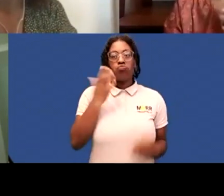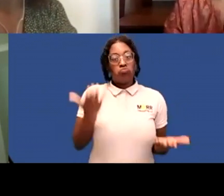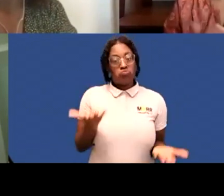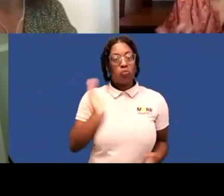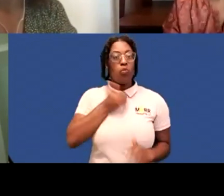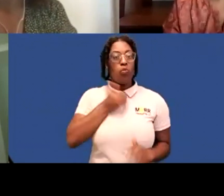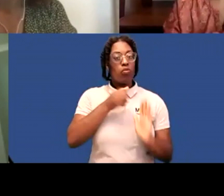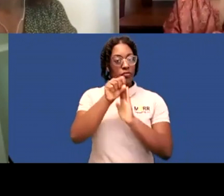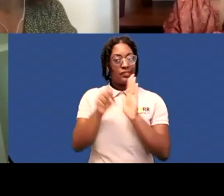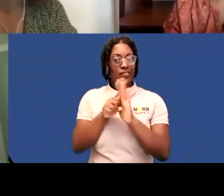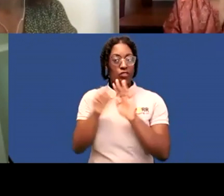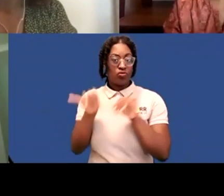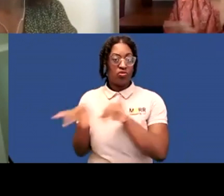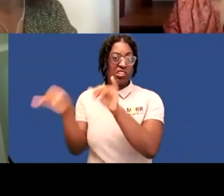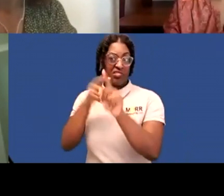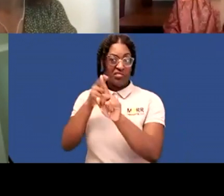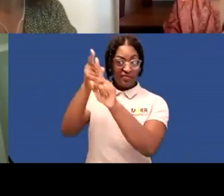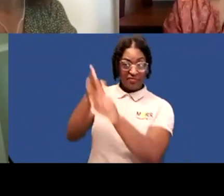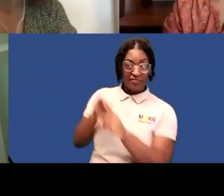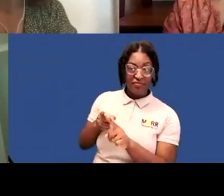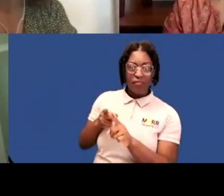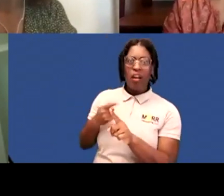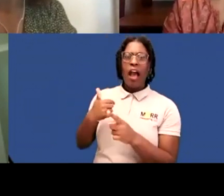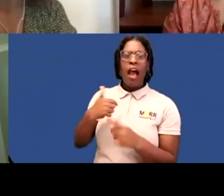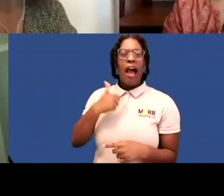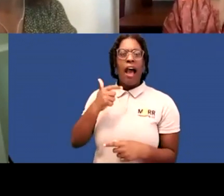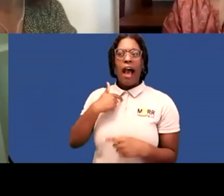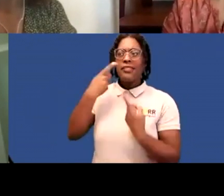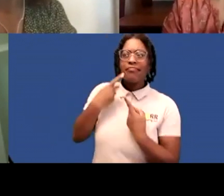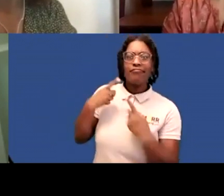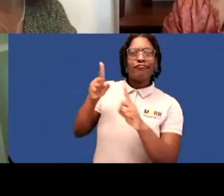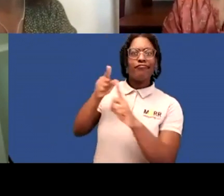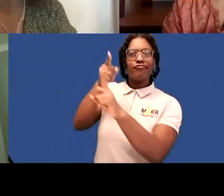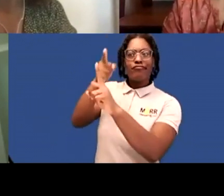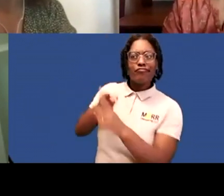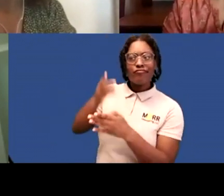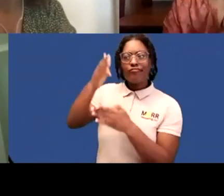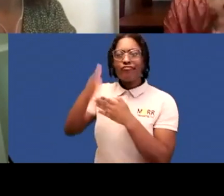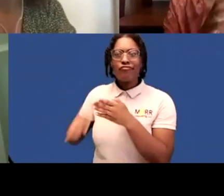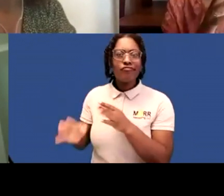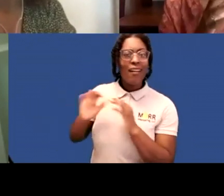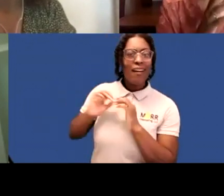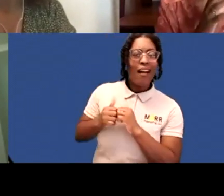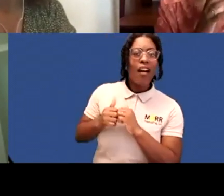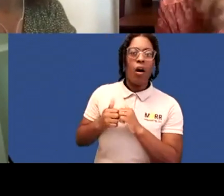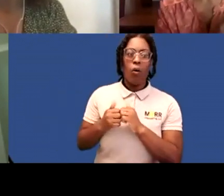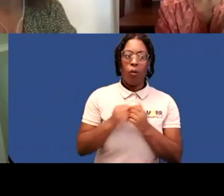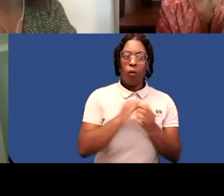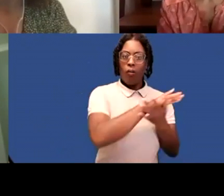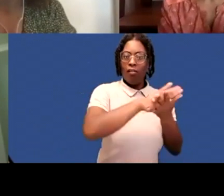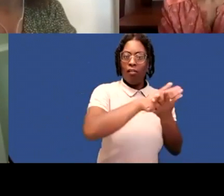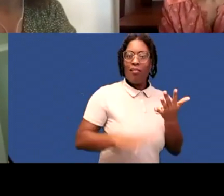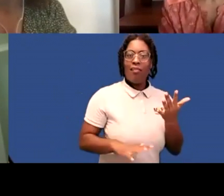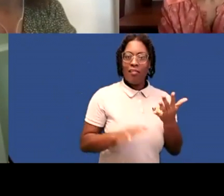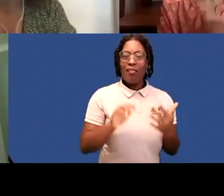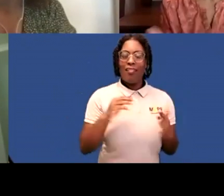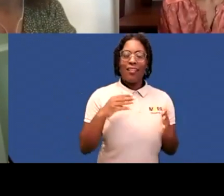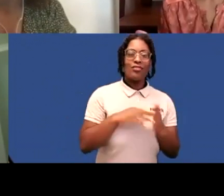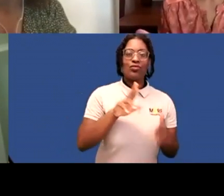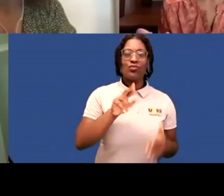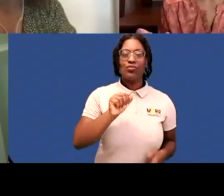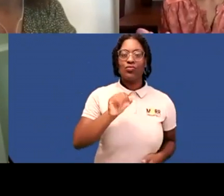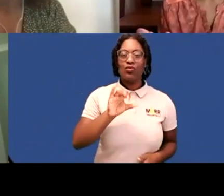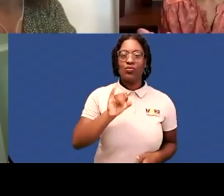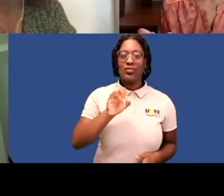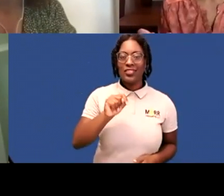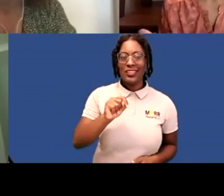you have other suggestions that would help me get to these goals? Because the thing is, if the school district has said, this is what we're